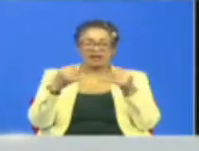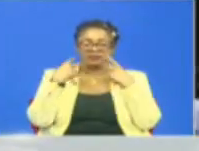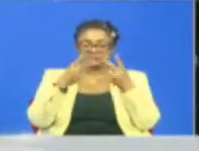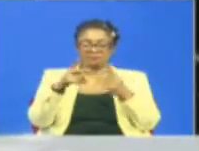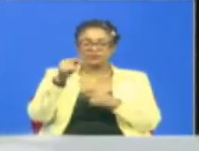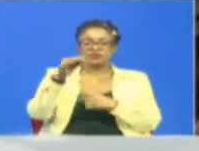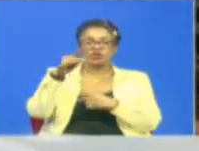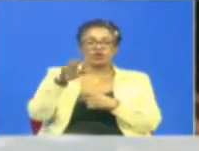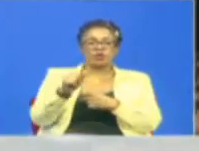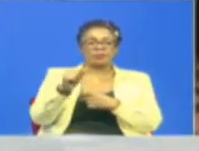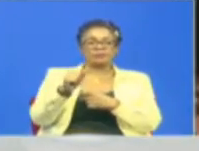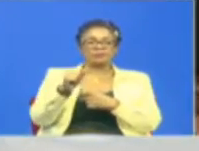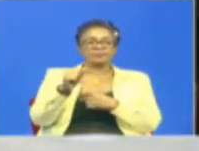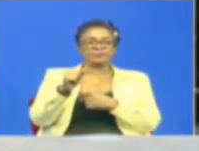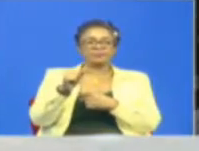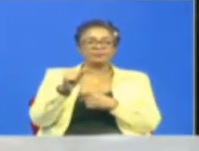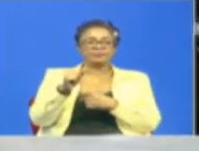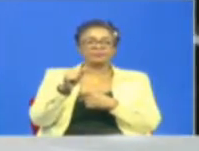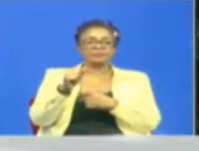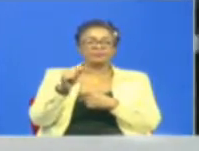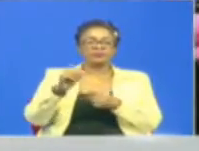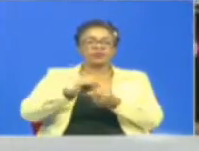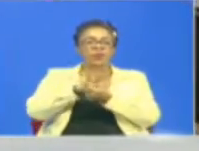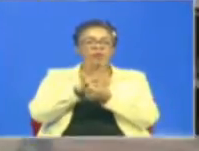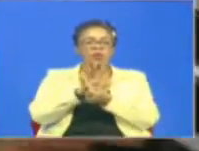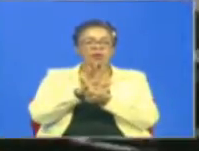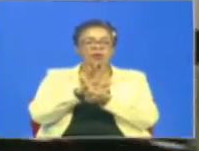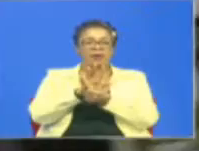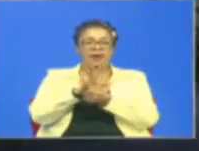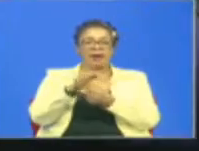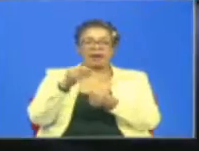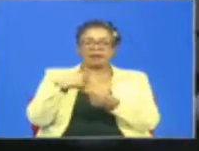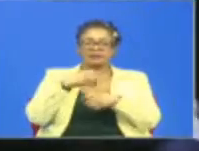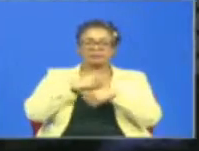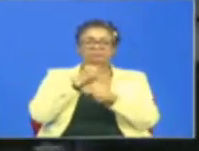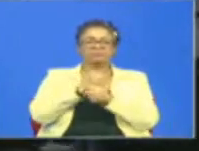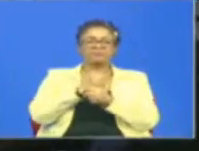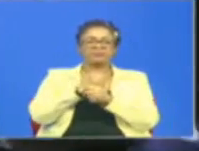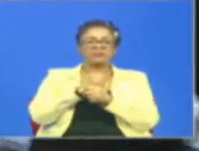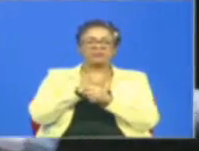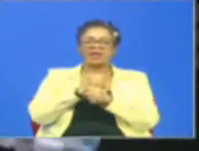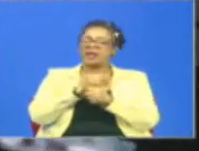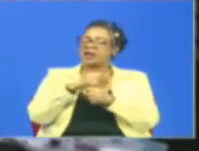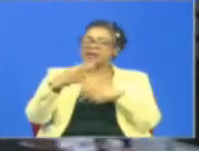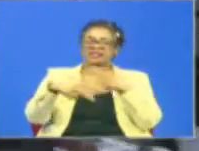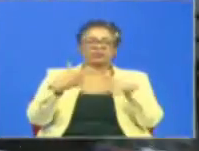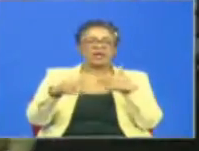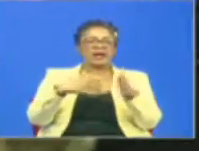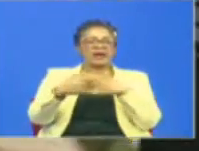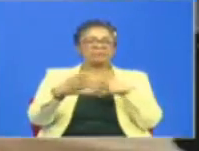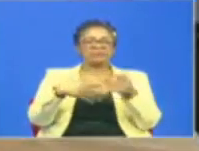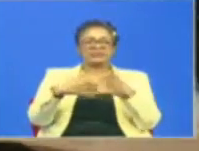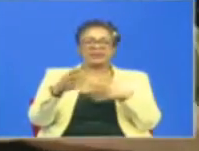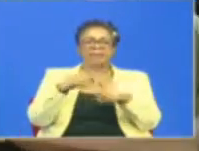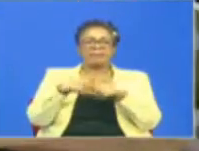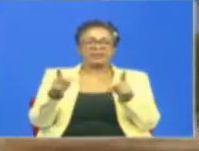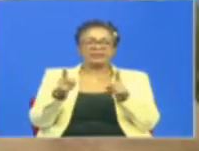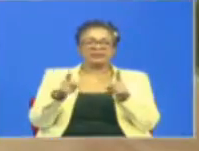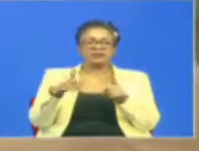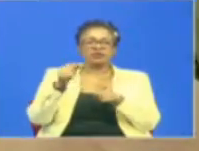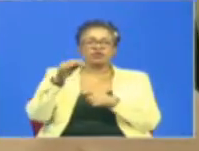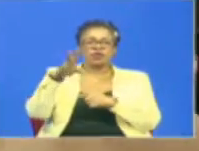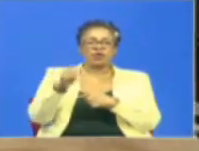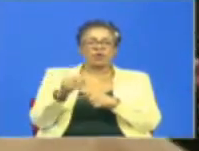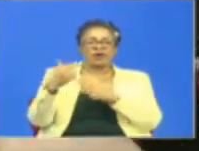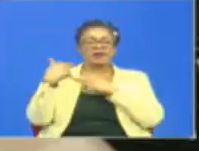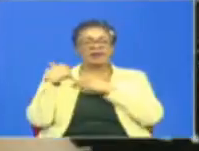new normal. Now, the coronavirus pandemic might have left many restaurants empty, but one establishment in Tokyo is relying on